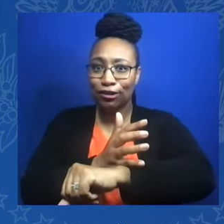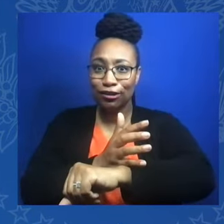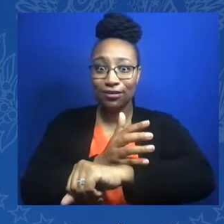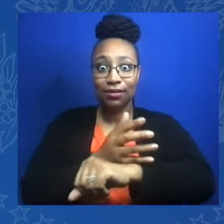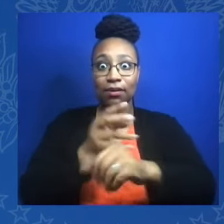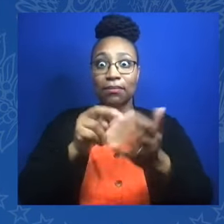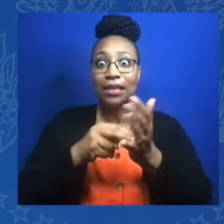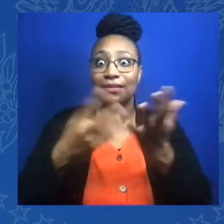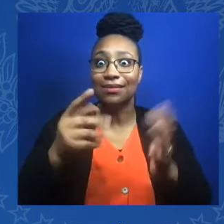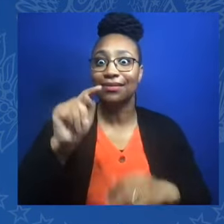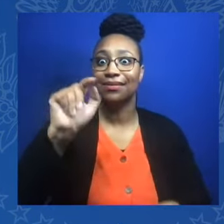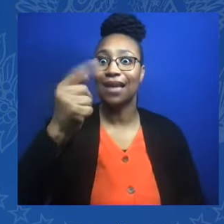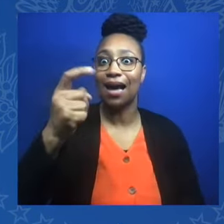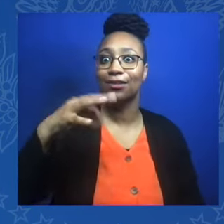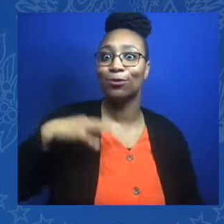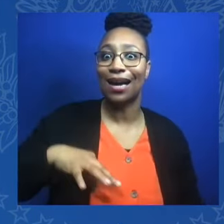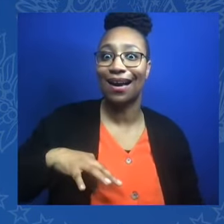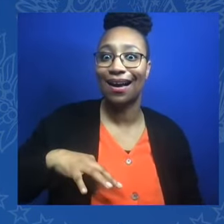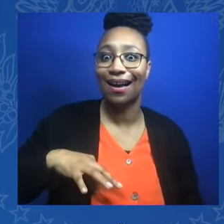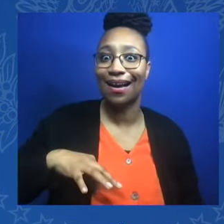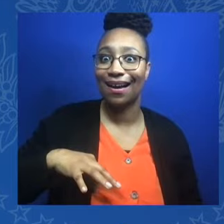Canada, recognizing